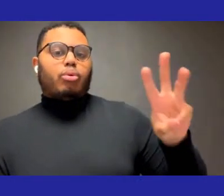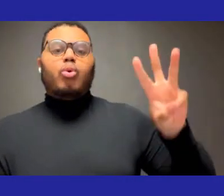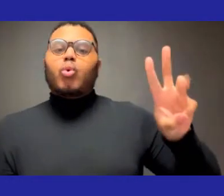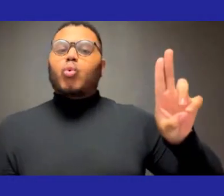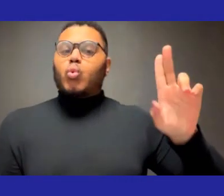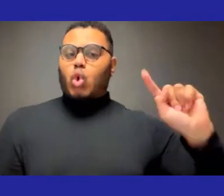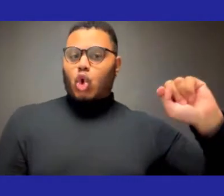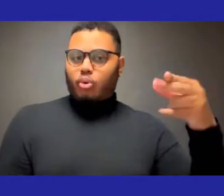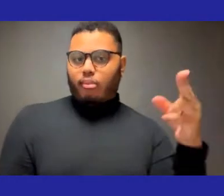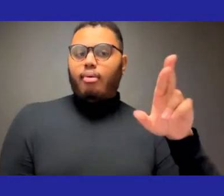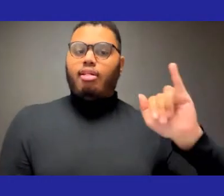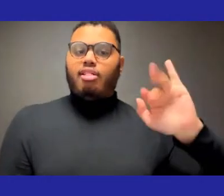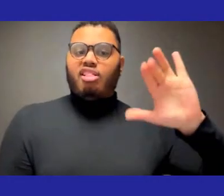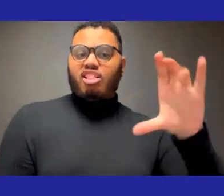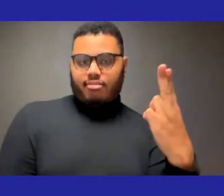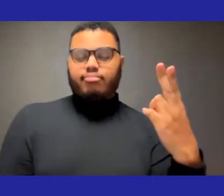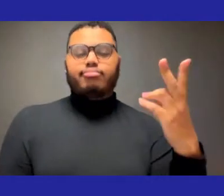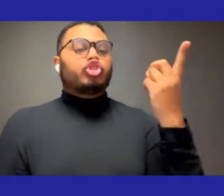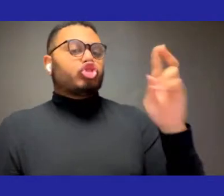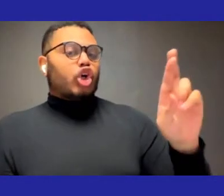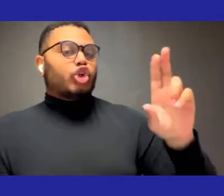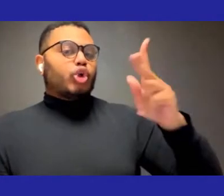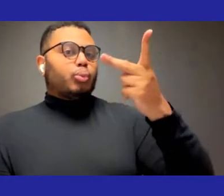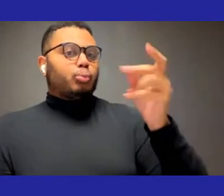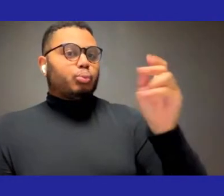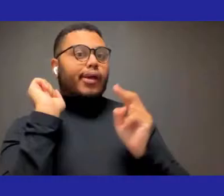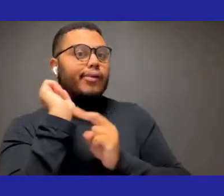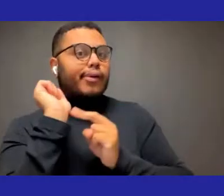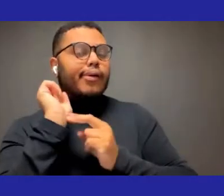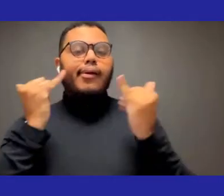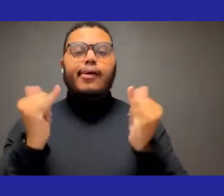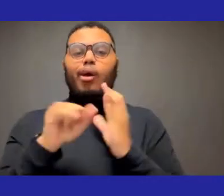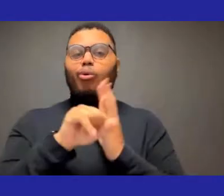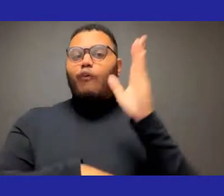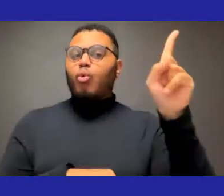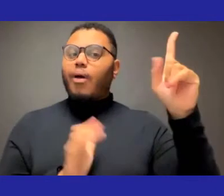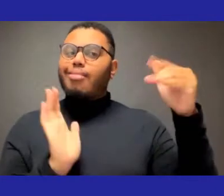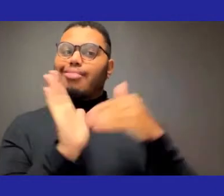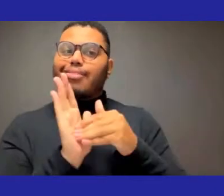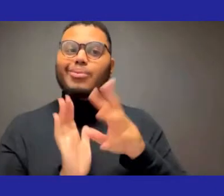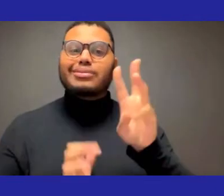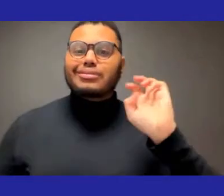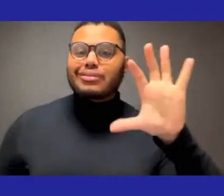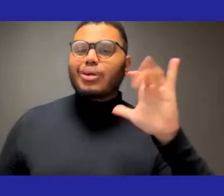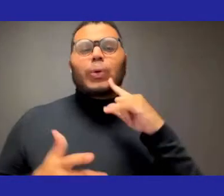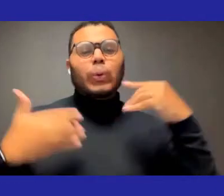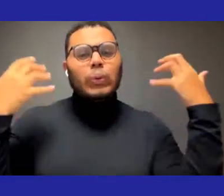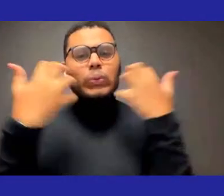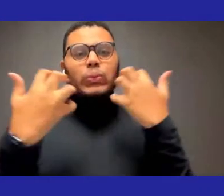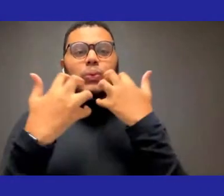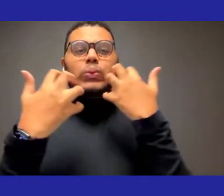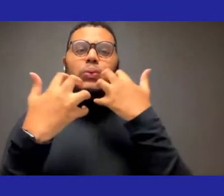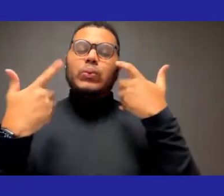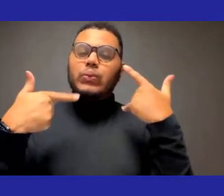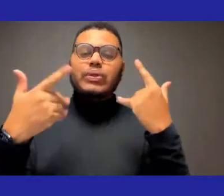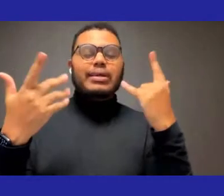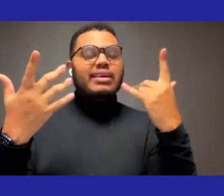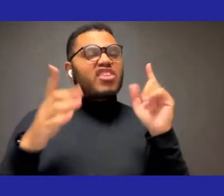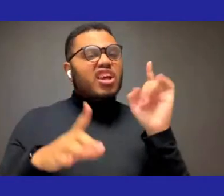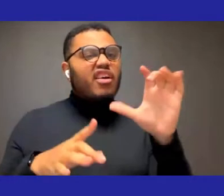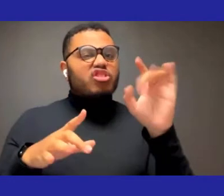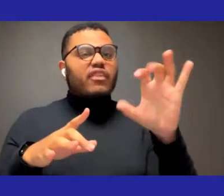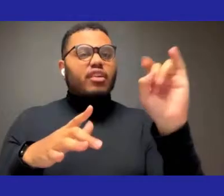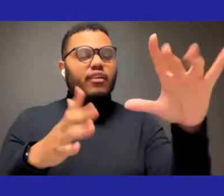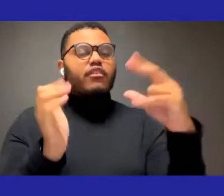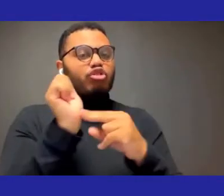Poor, Dr. Poor. Next slide, you see some images there. Really proud of our 1,600, which is remarkable, with hundreds and hundreds of nurses